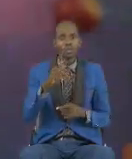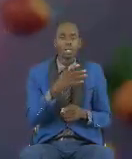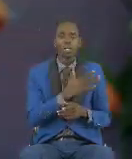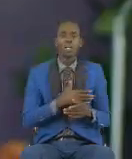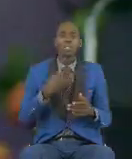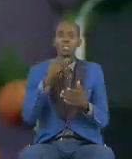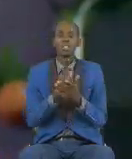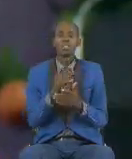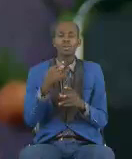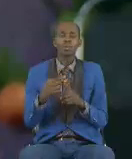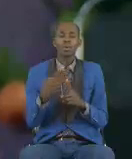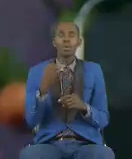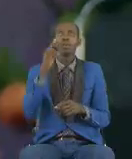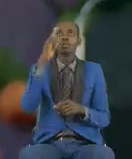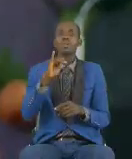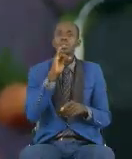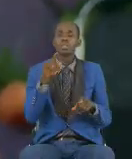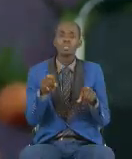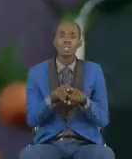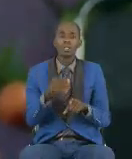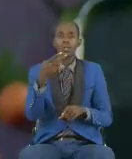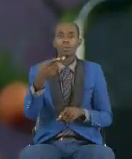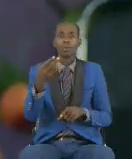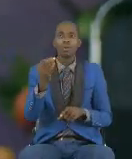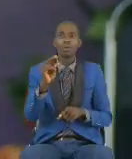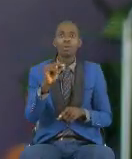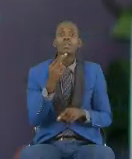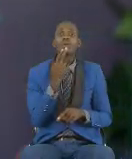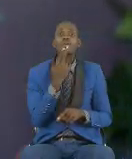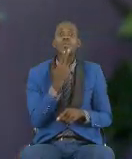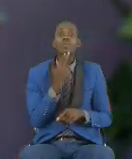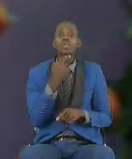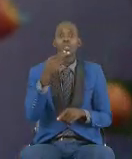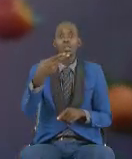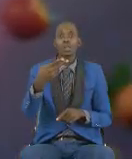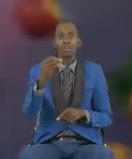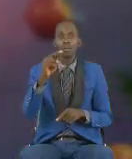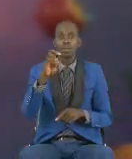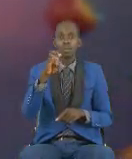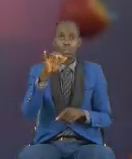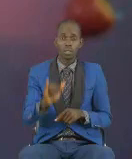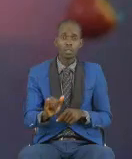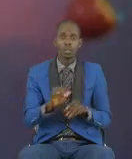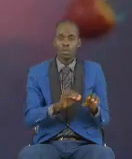honey. You put some honey there in that tea, put some honey there